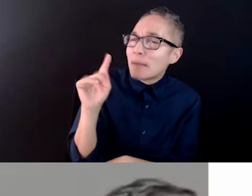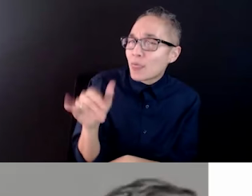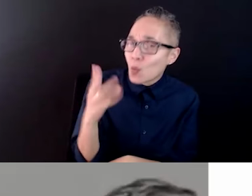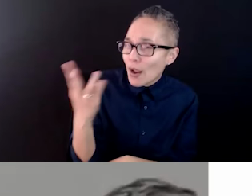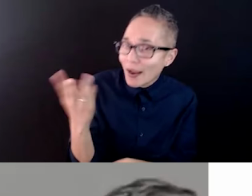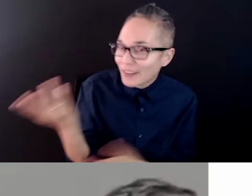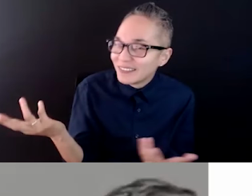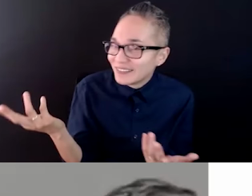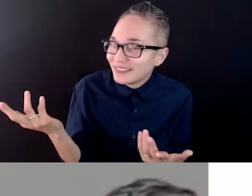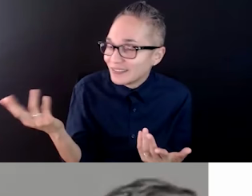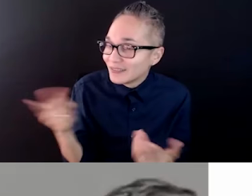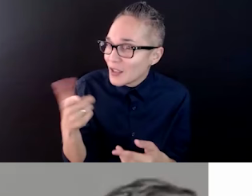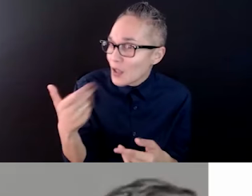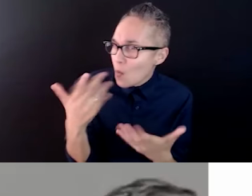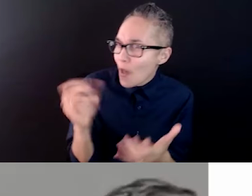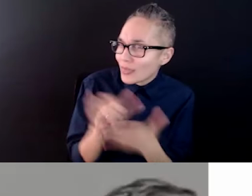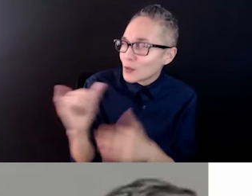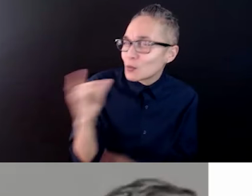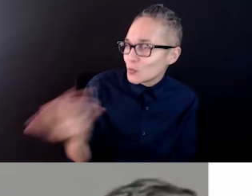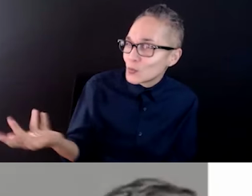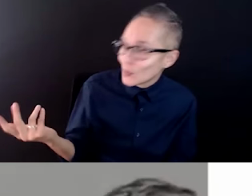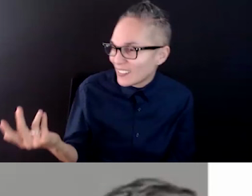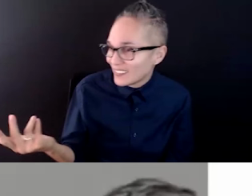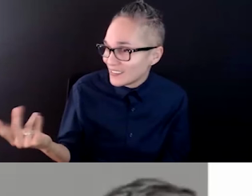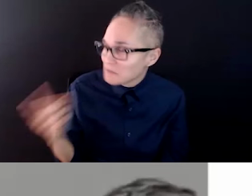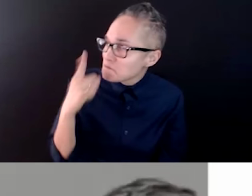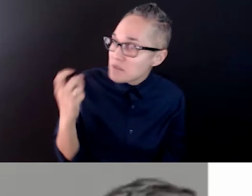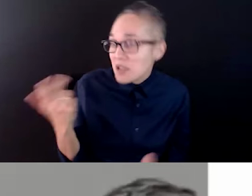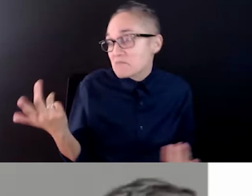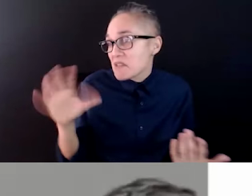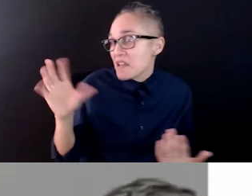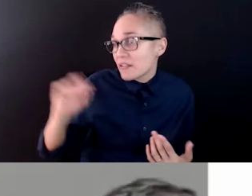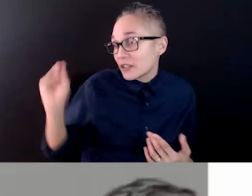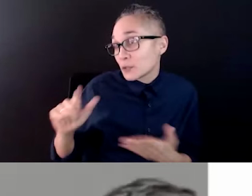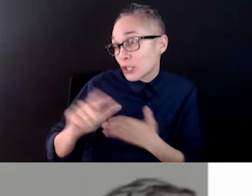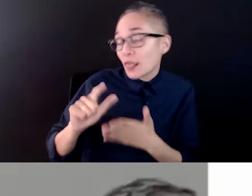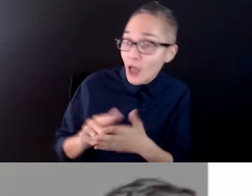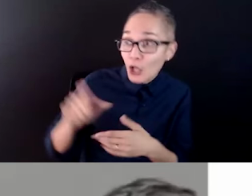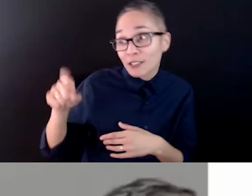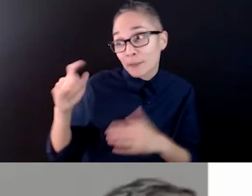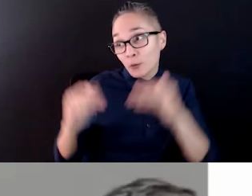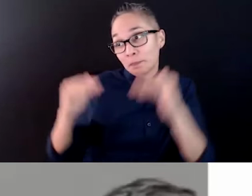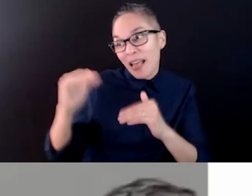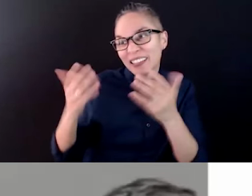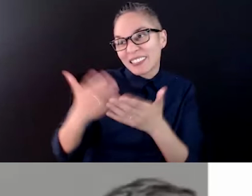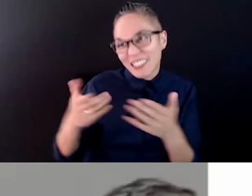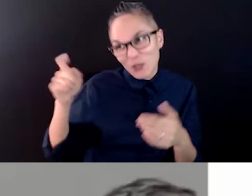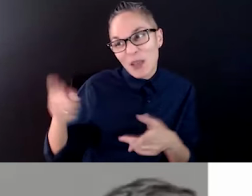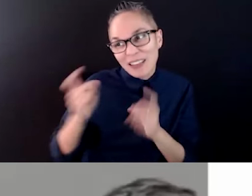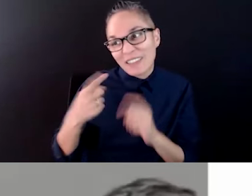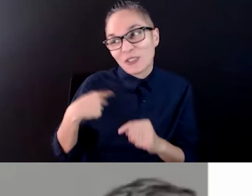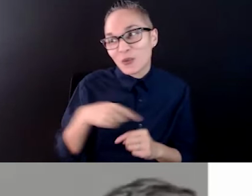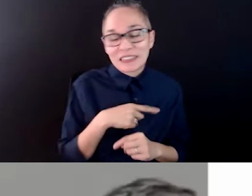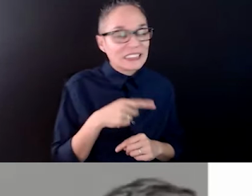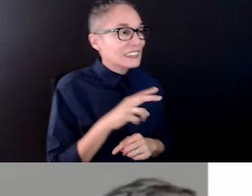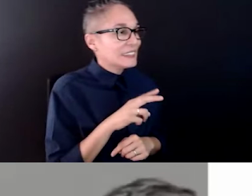do we have that too? Because, 50% law, you're kind of supposed to balance things out. You need to give it to us. And they were